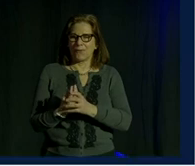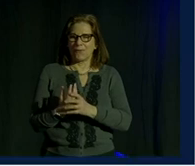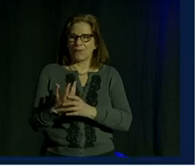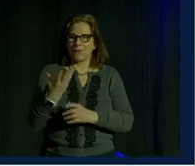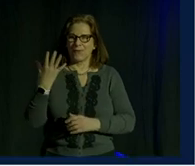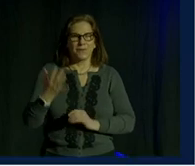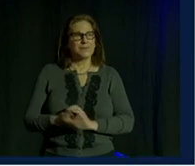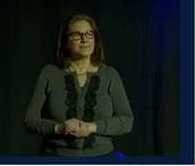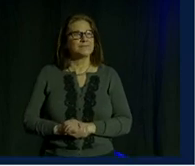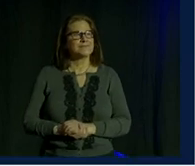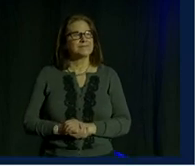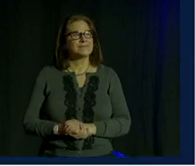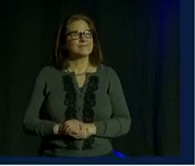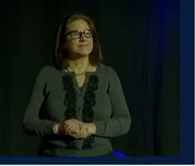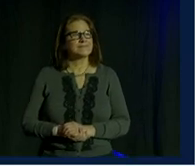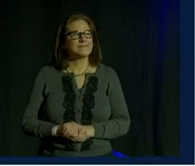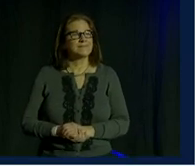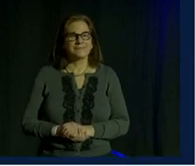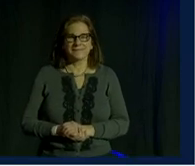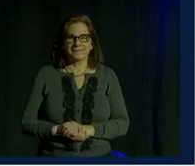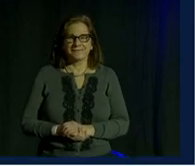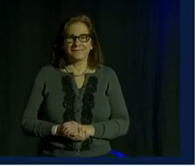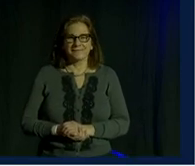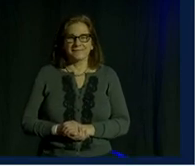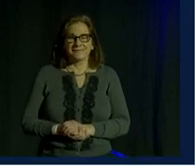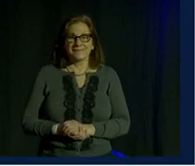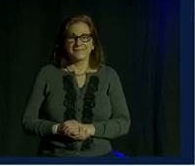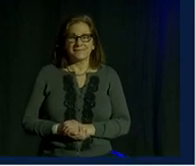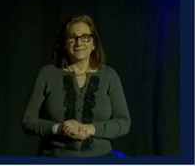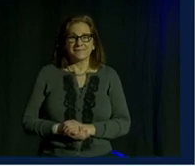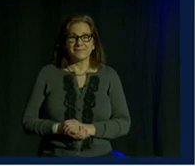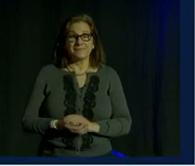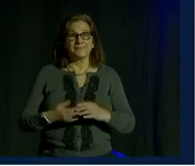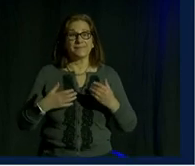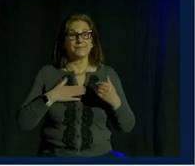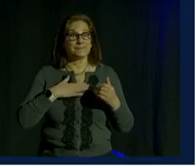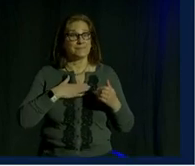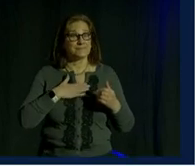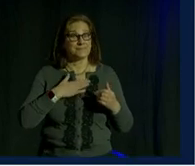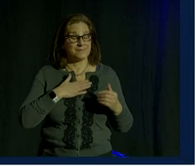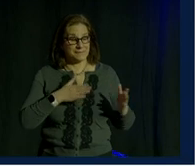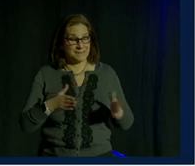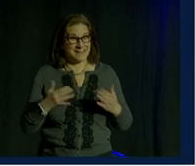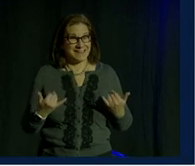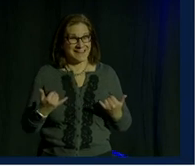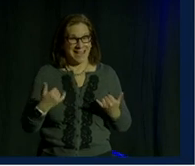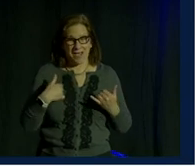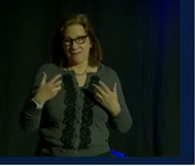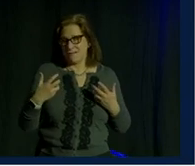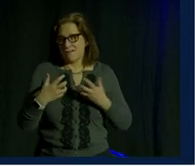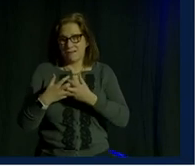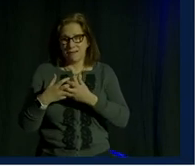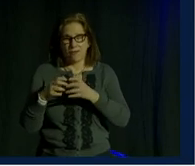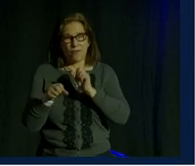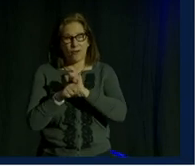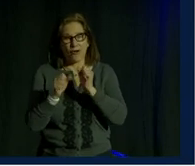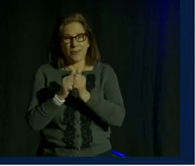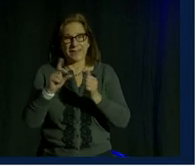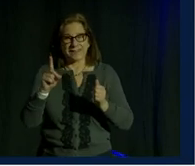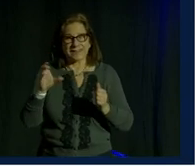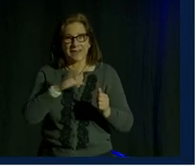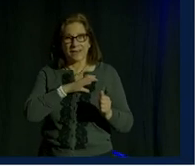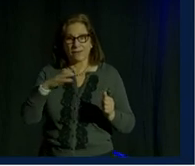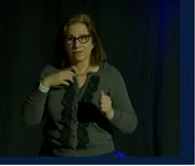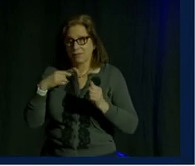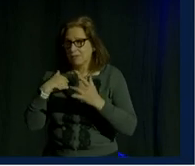I should mention the comp plan is currently with DC Council right now, and we are excited to hear that they plan to move it